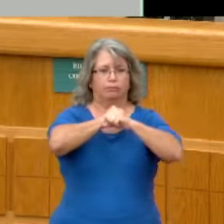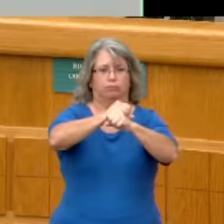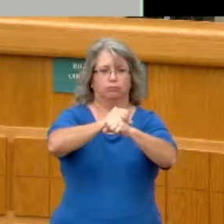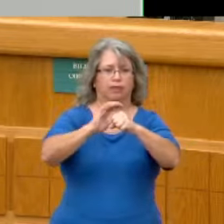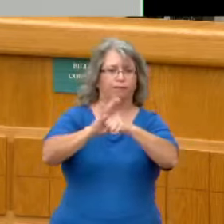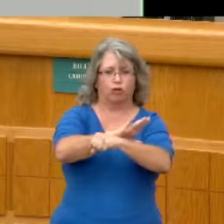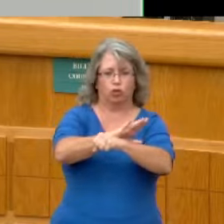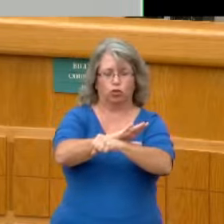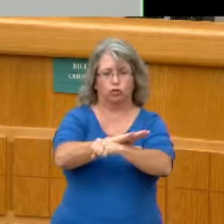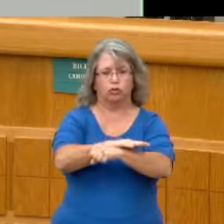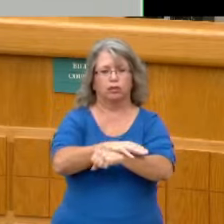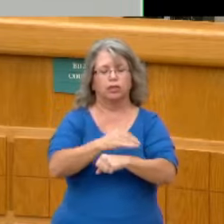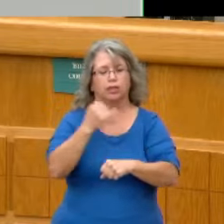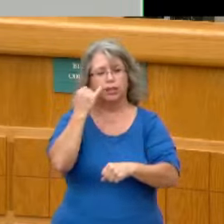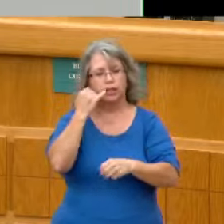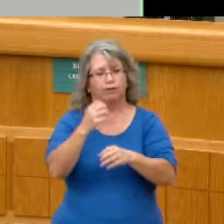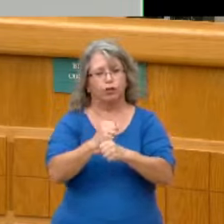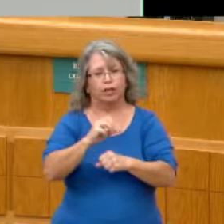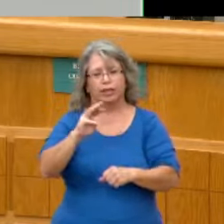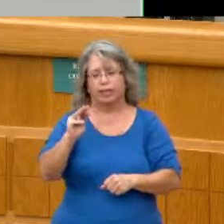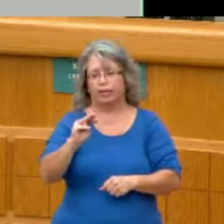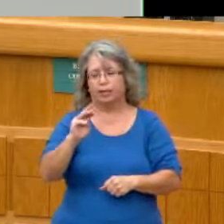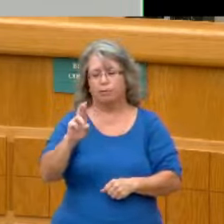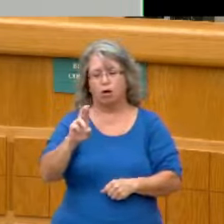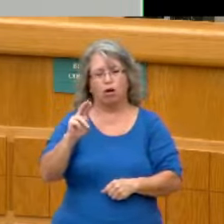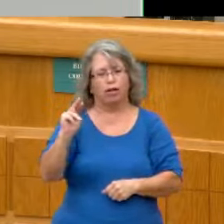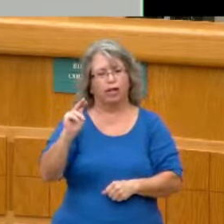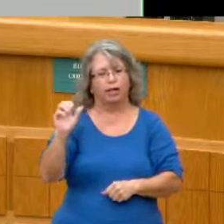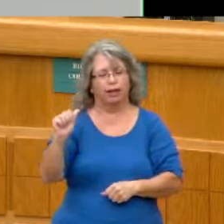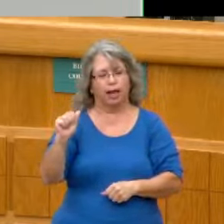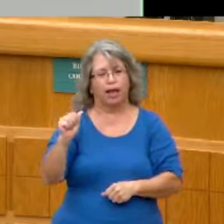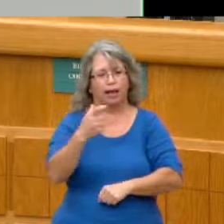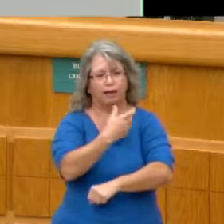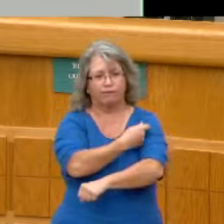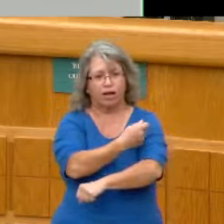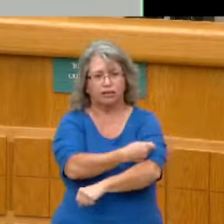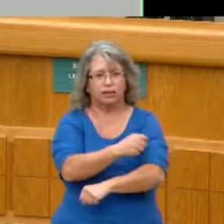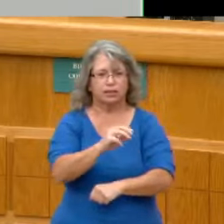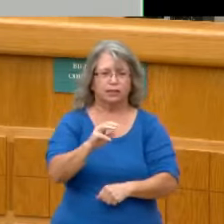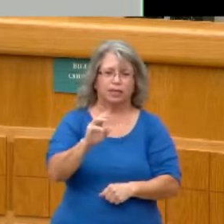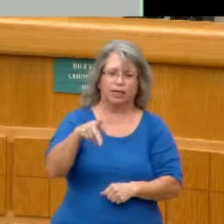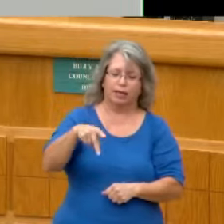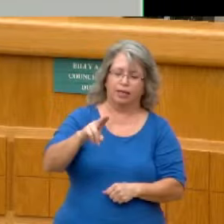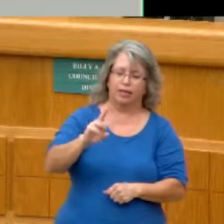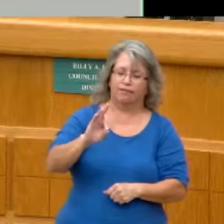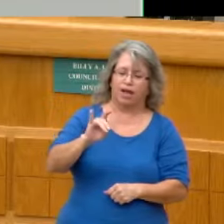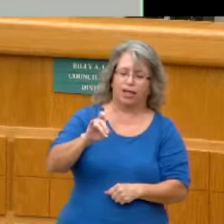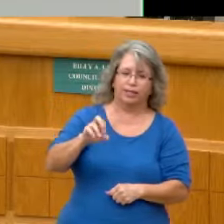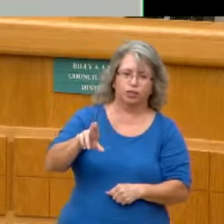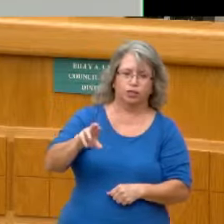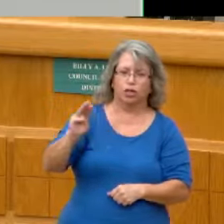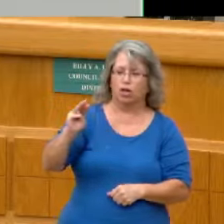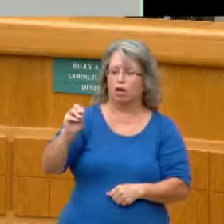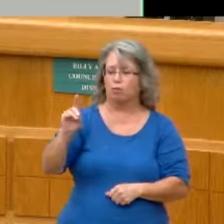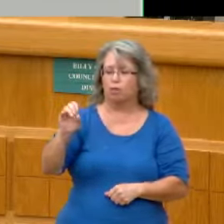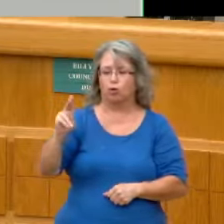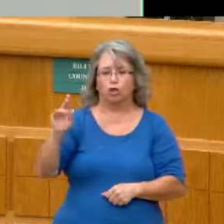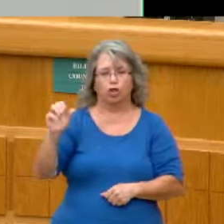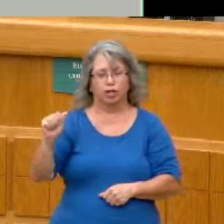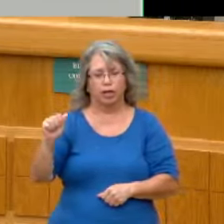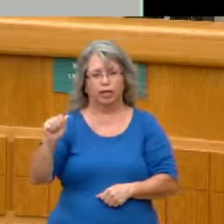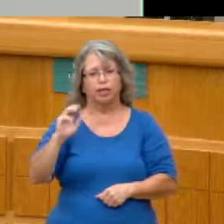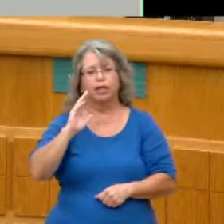RNA vaccines, think Pfizer and Moderna, it's gonna take a full 6 weeks from that first shot before you achieve the full benefits of